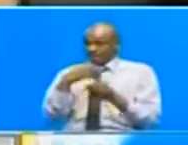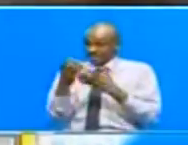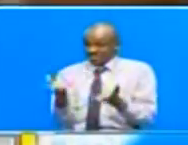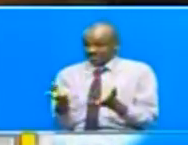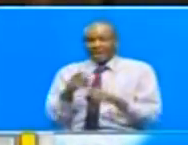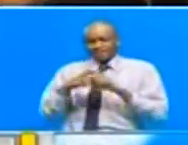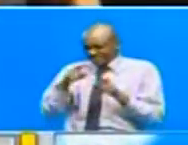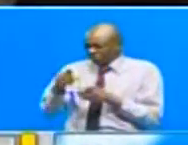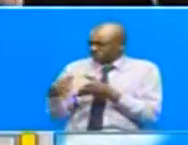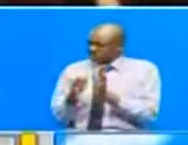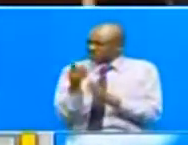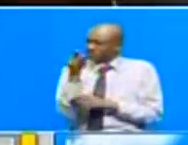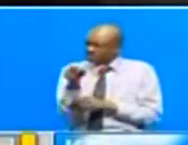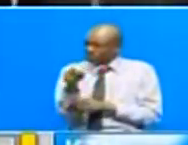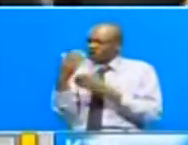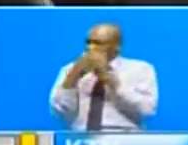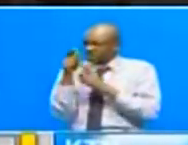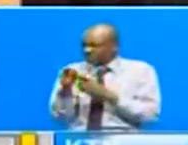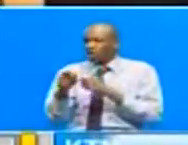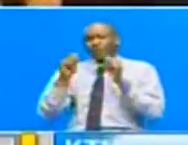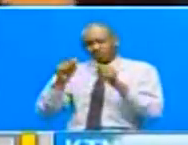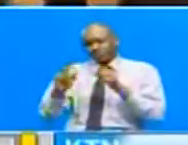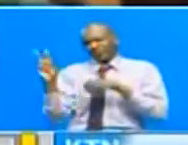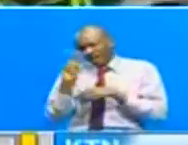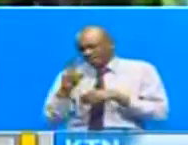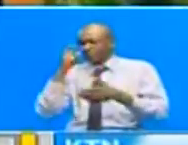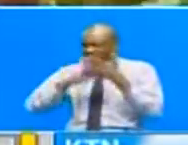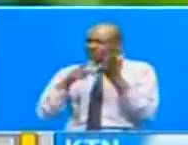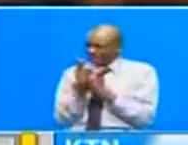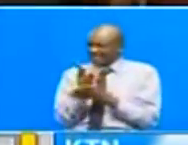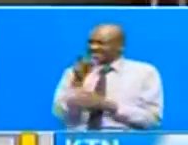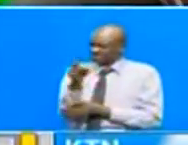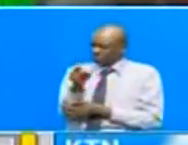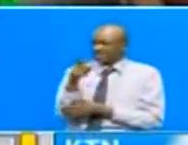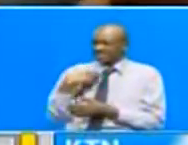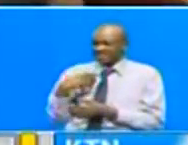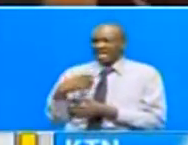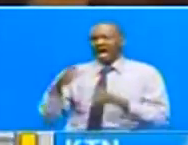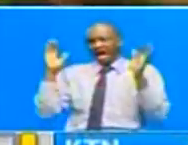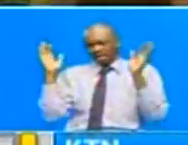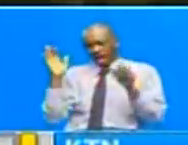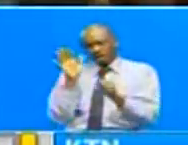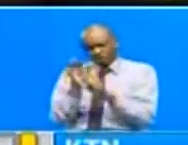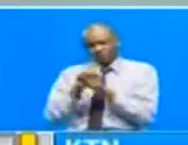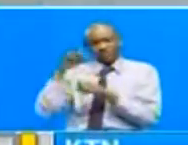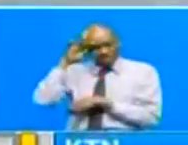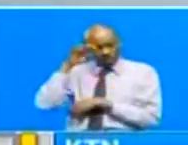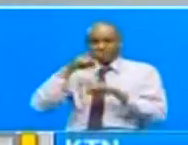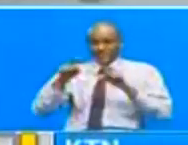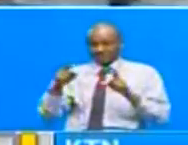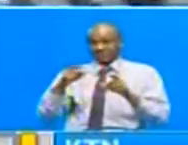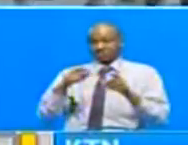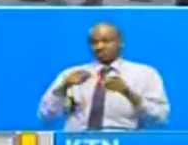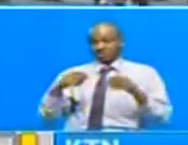look at the system as a whole, is this value for taxpayers' money, or is this a case of a lot of theory, but in practice, things